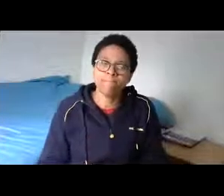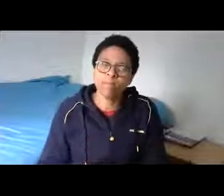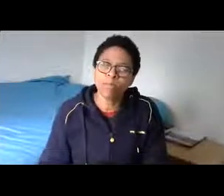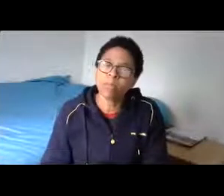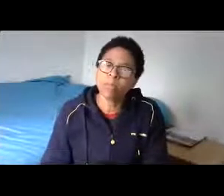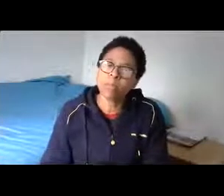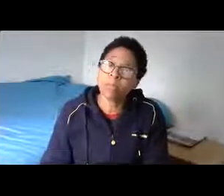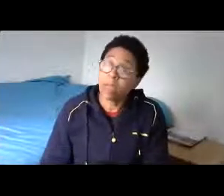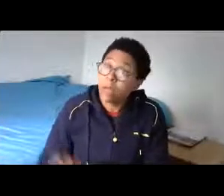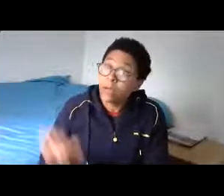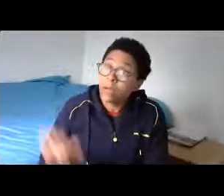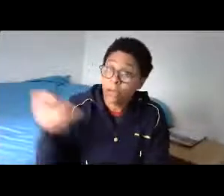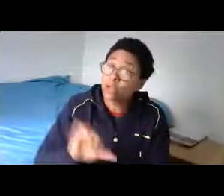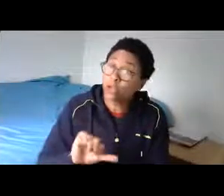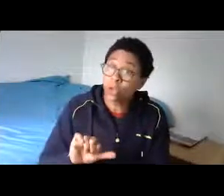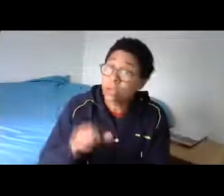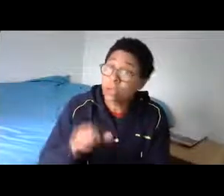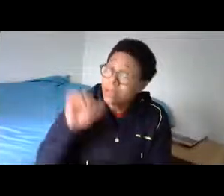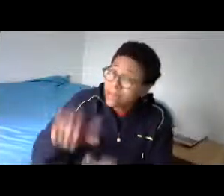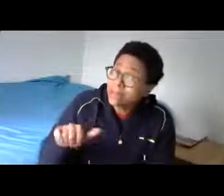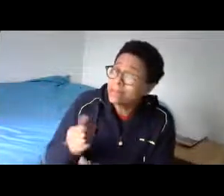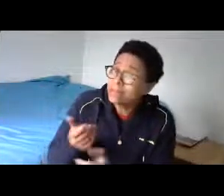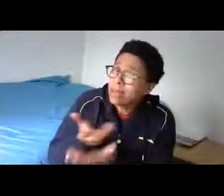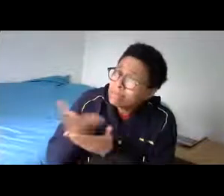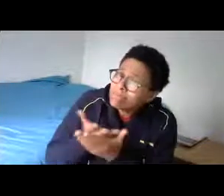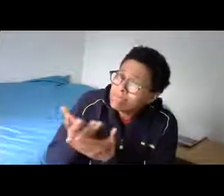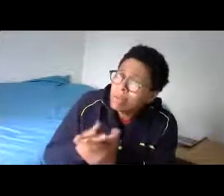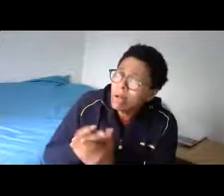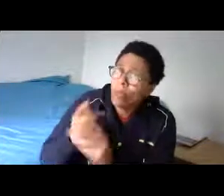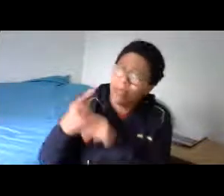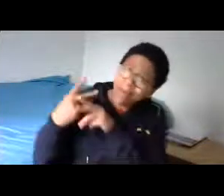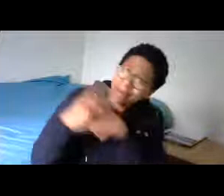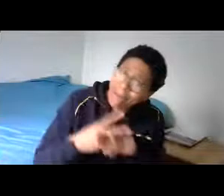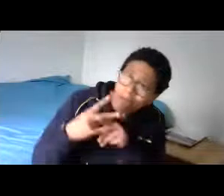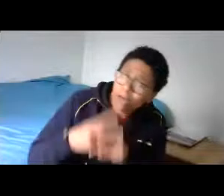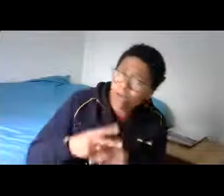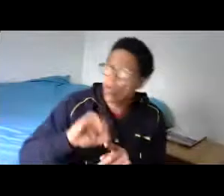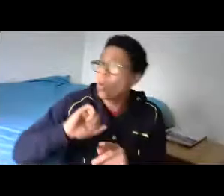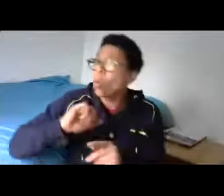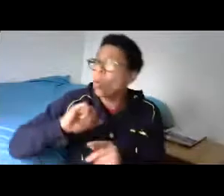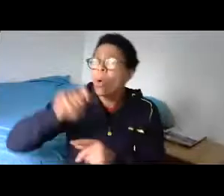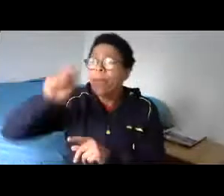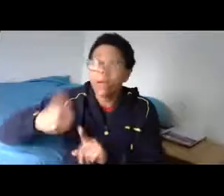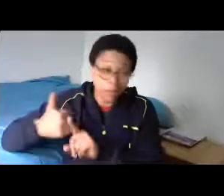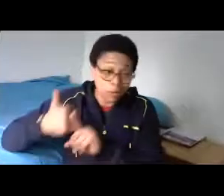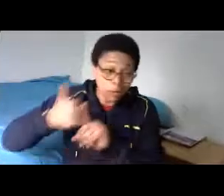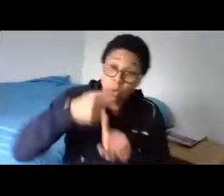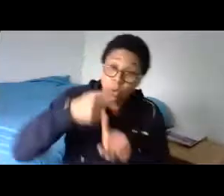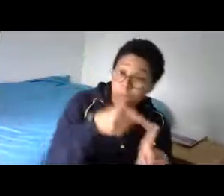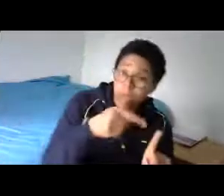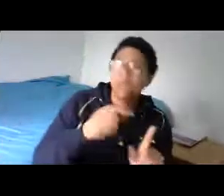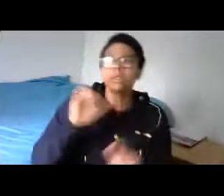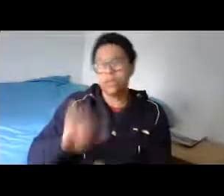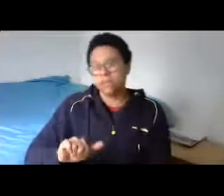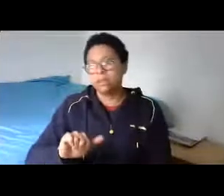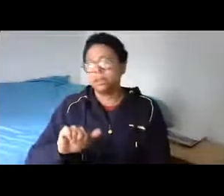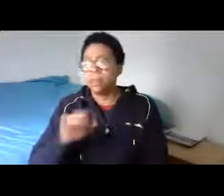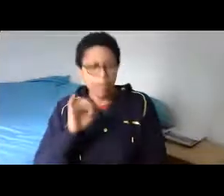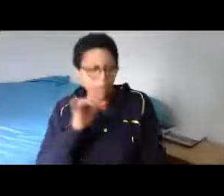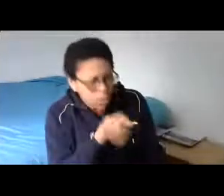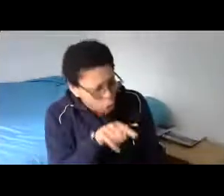person. They should and can speak to carers, but or people that support you if you are happy with